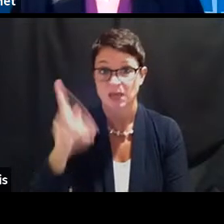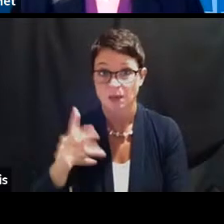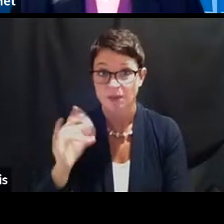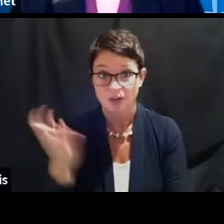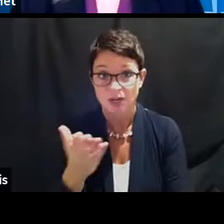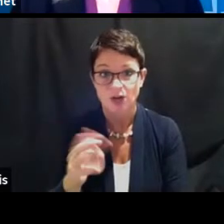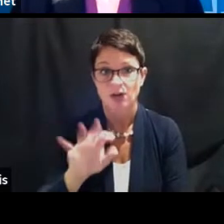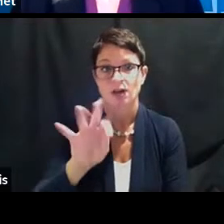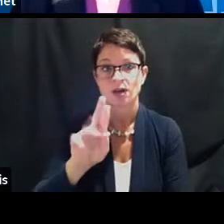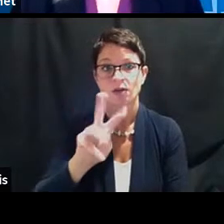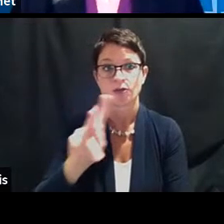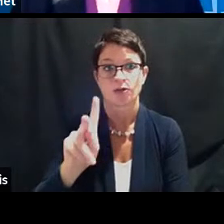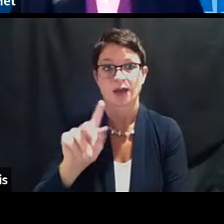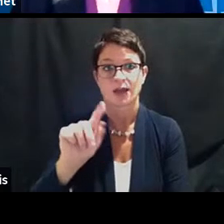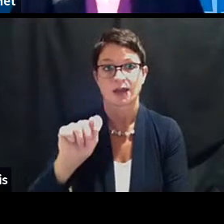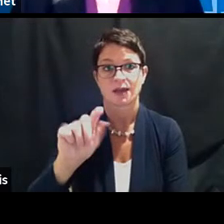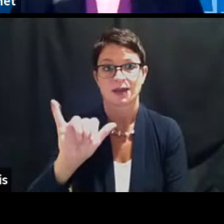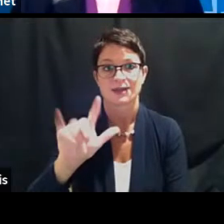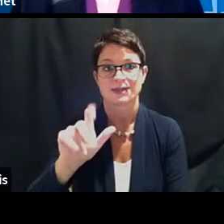Frank Taylor.